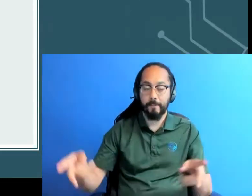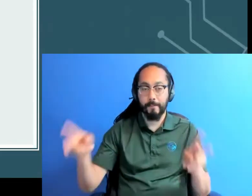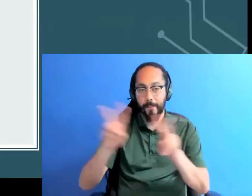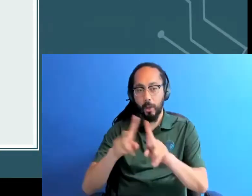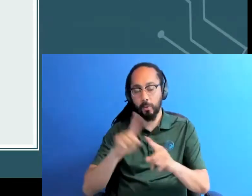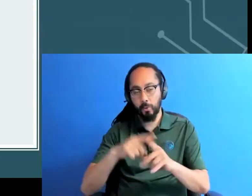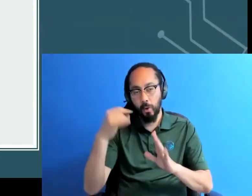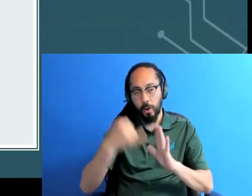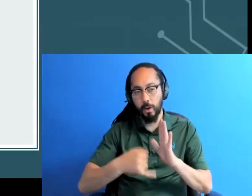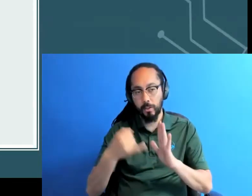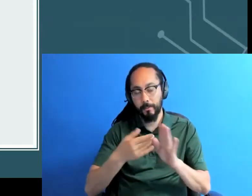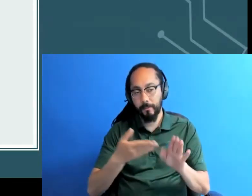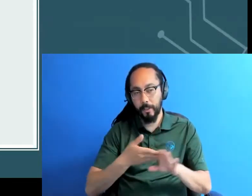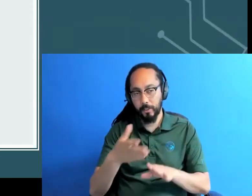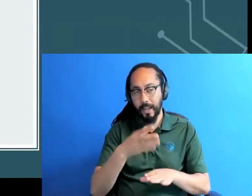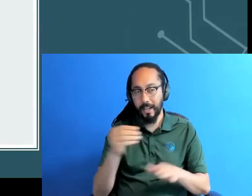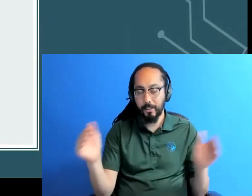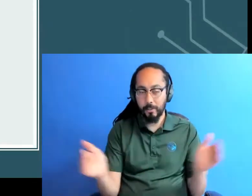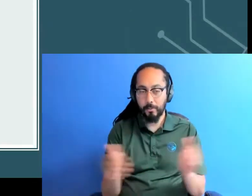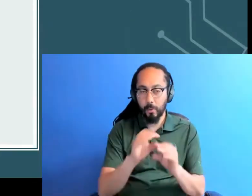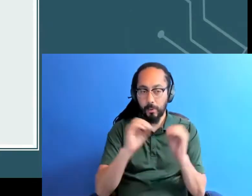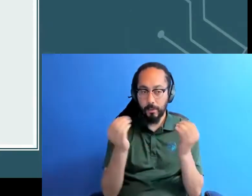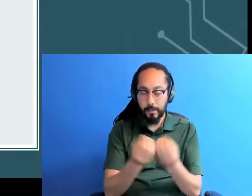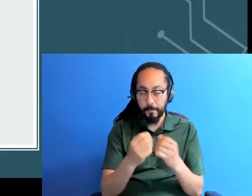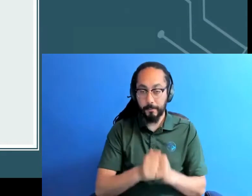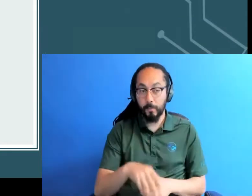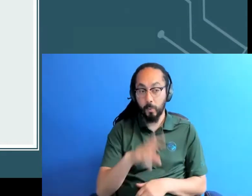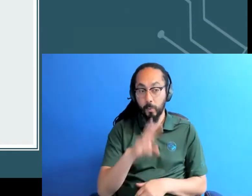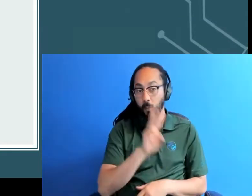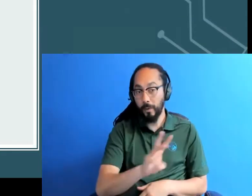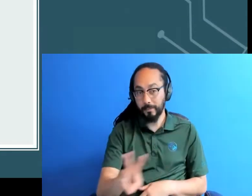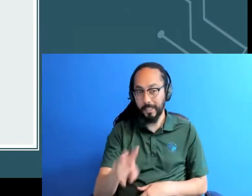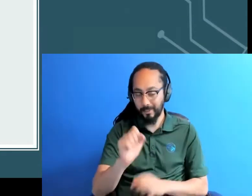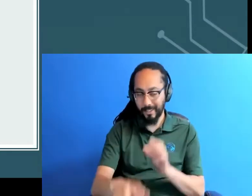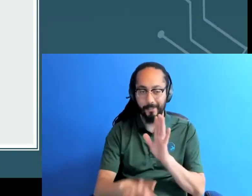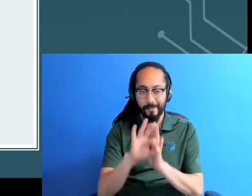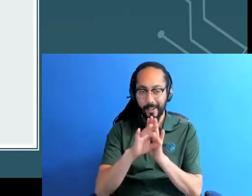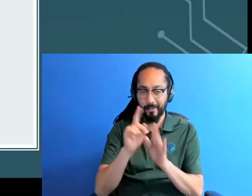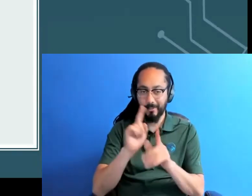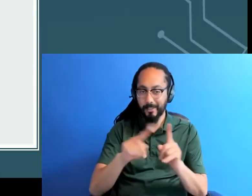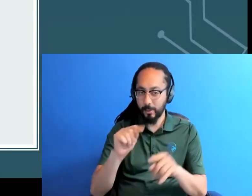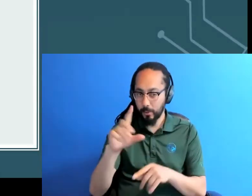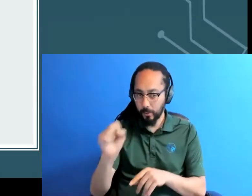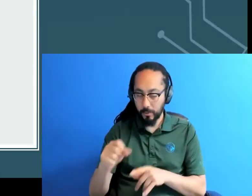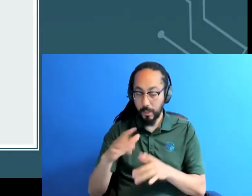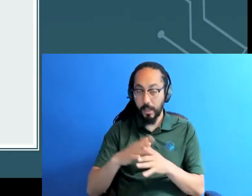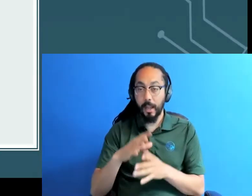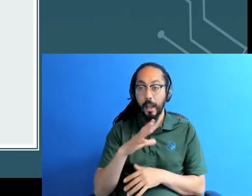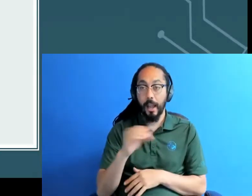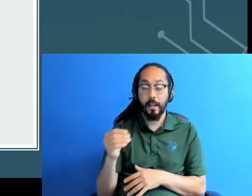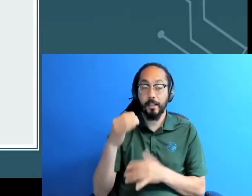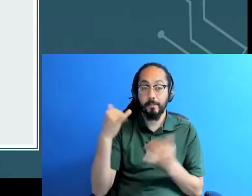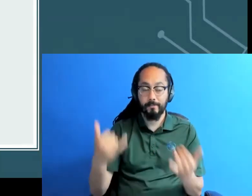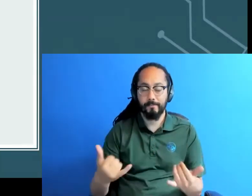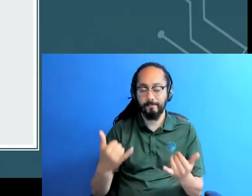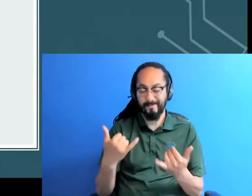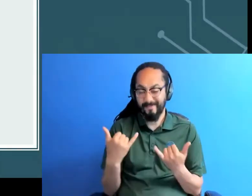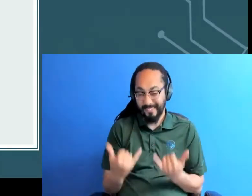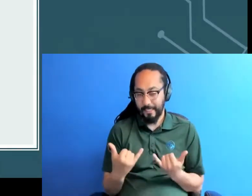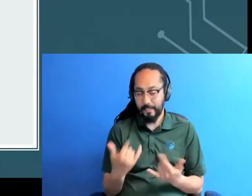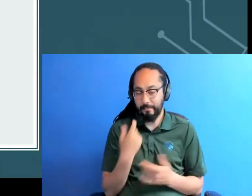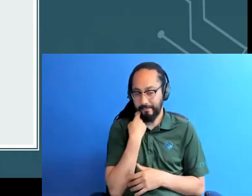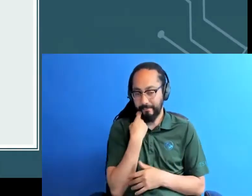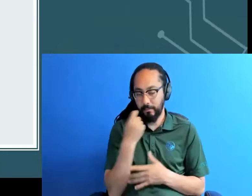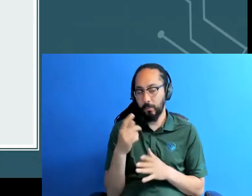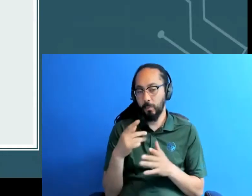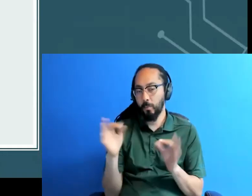smaller organizations, a URL so you can find them, and current as of this date price, where those are